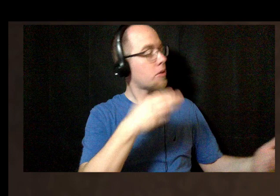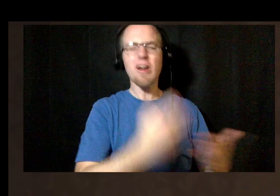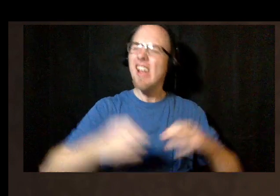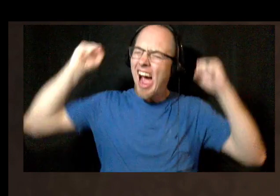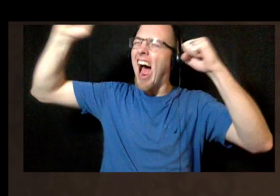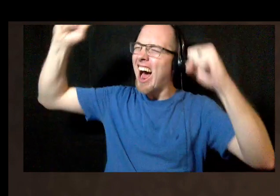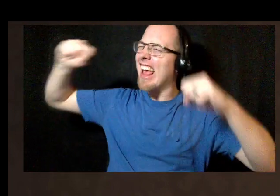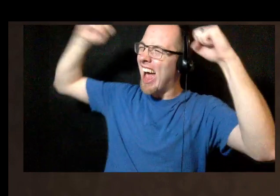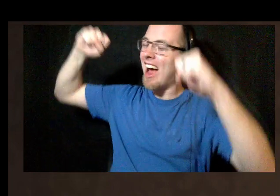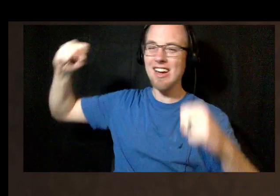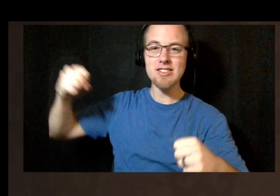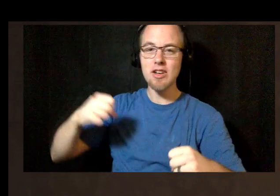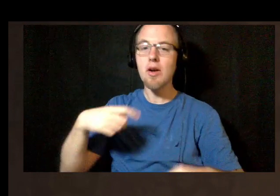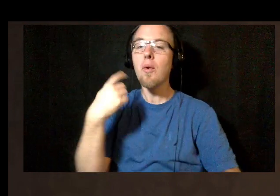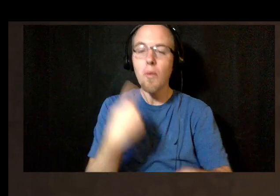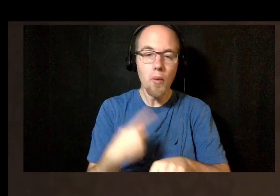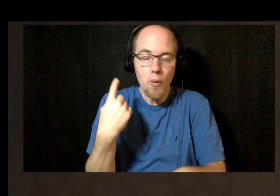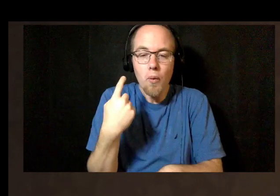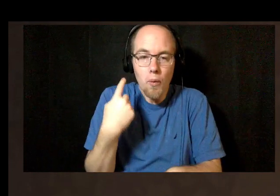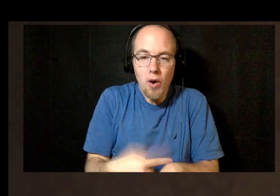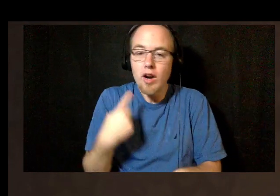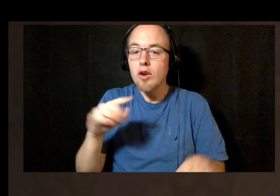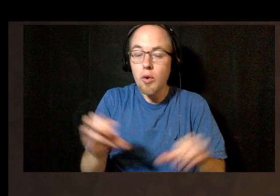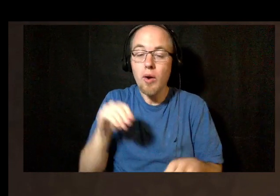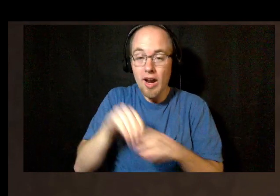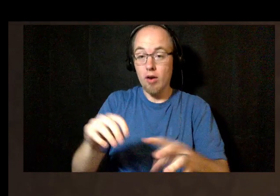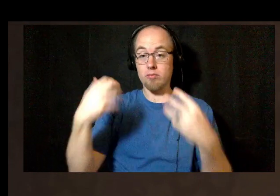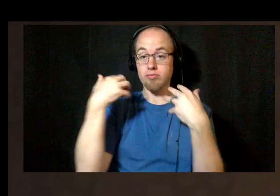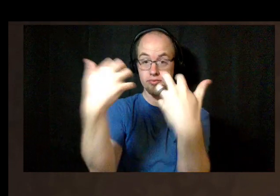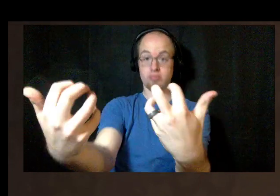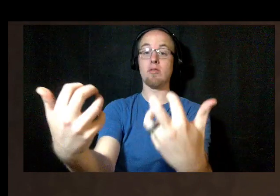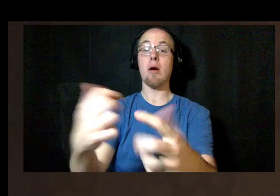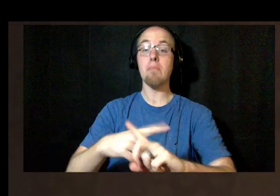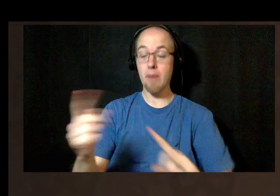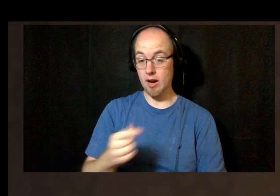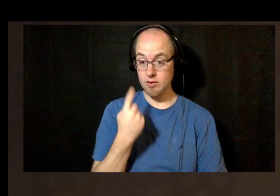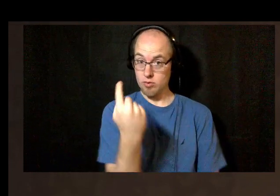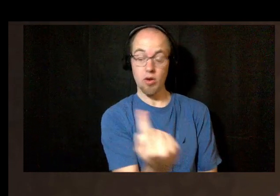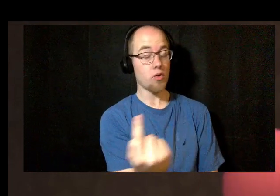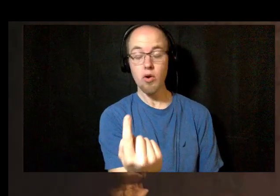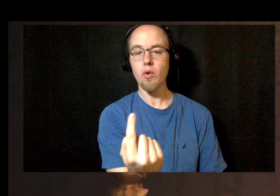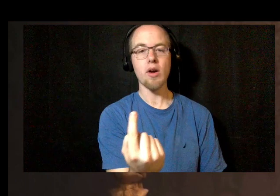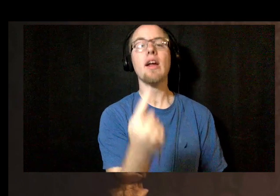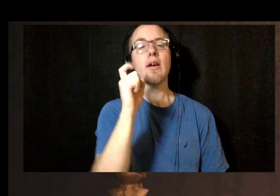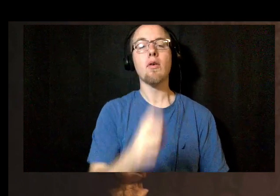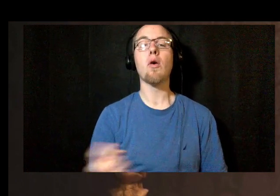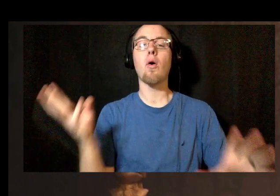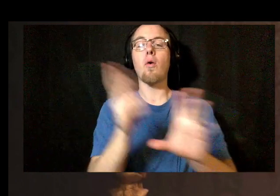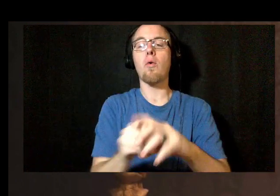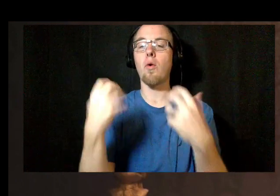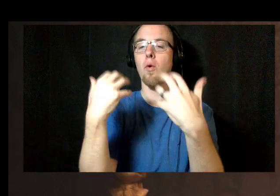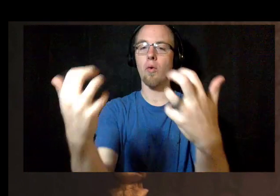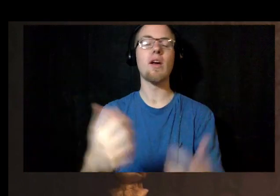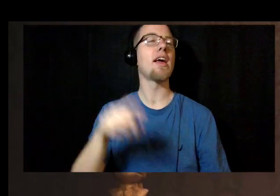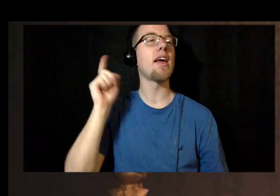one of the few things you can do in a crowd. You can't woo when you're on your own, can you? You can't just be walking down the street like, woo! What's wrong with